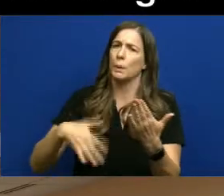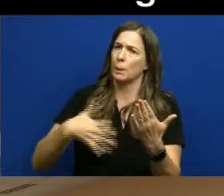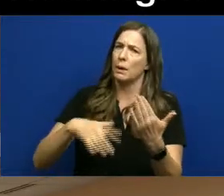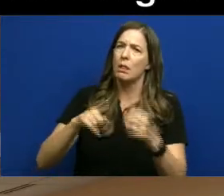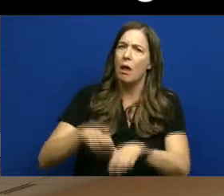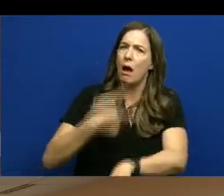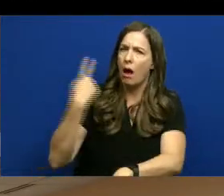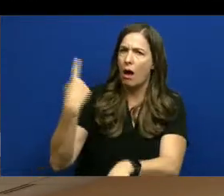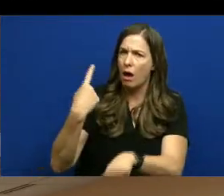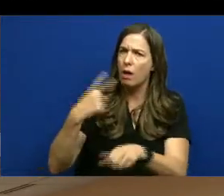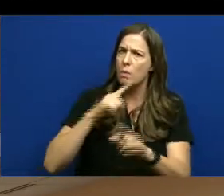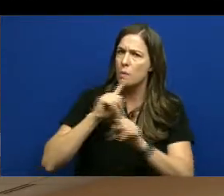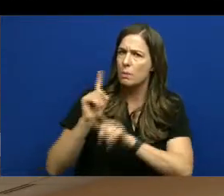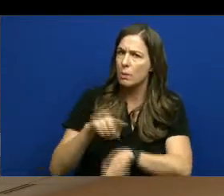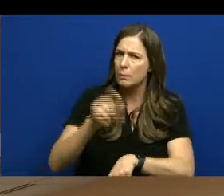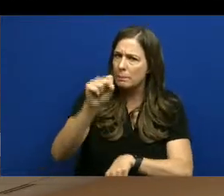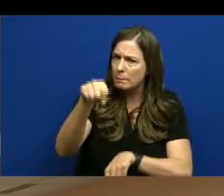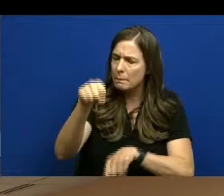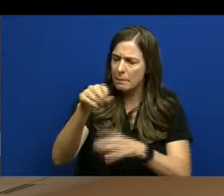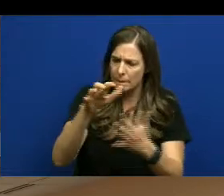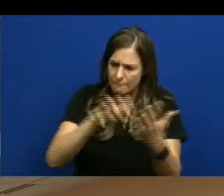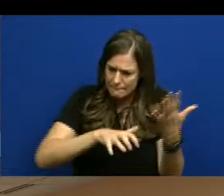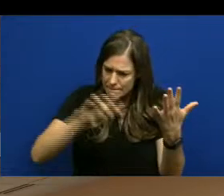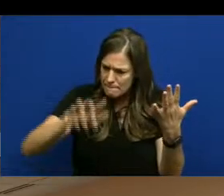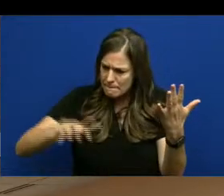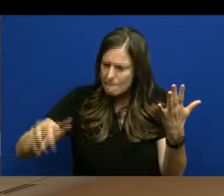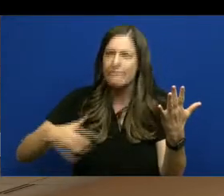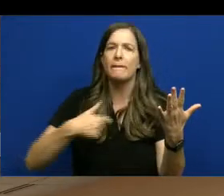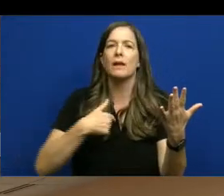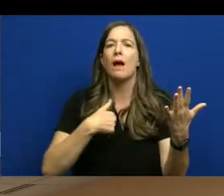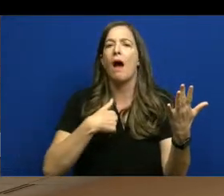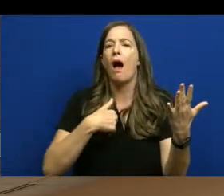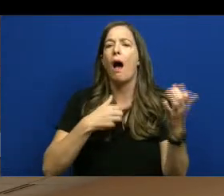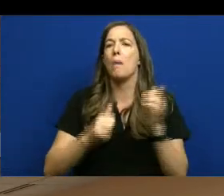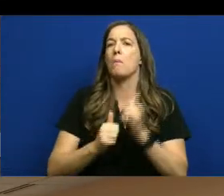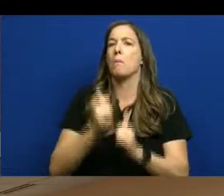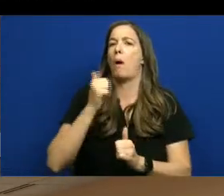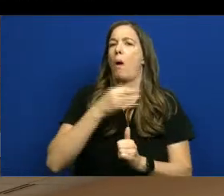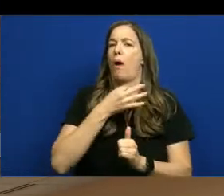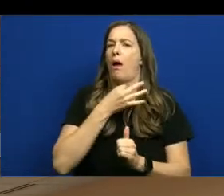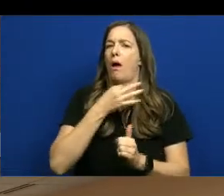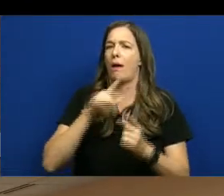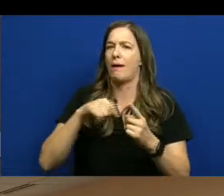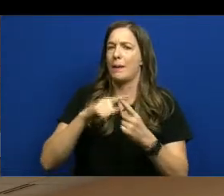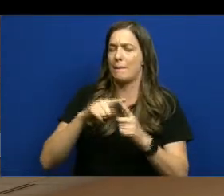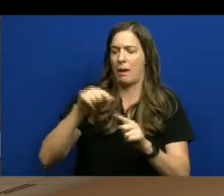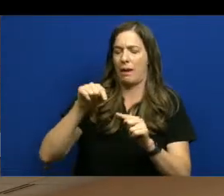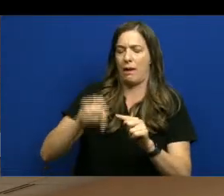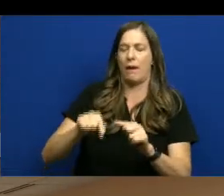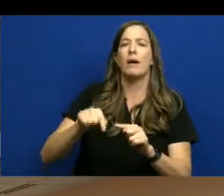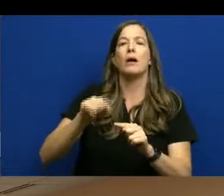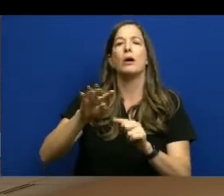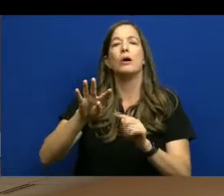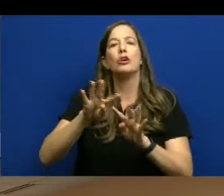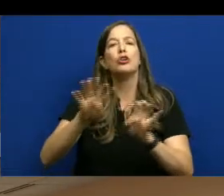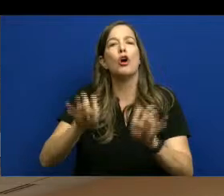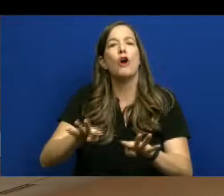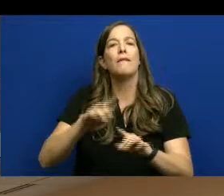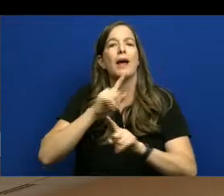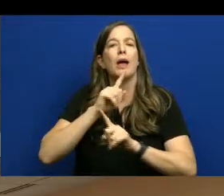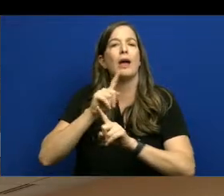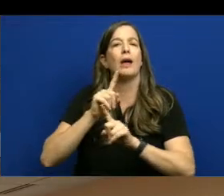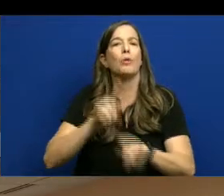report, but my area of interest within that report was the survey